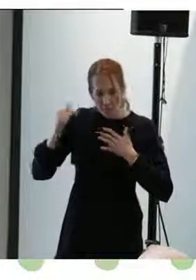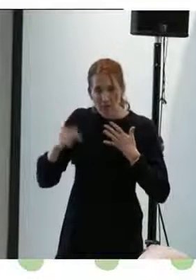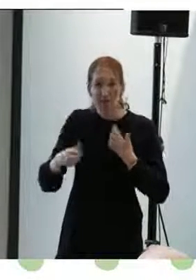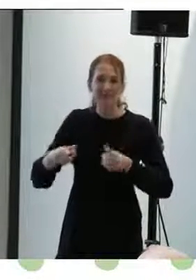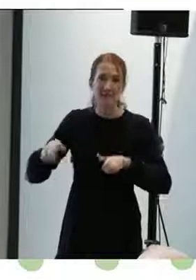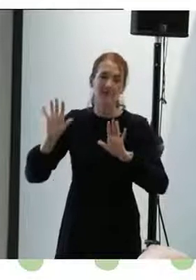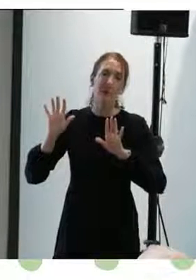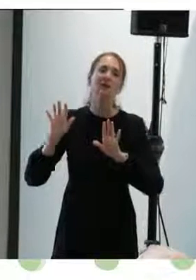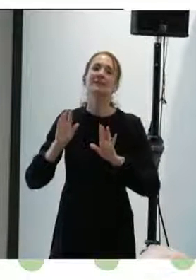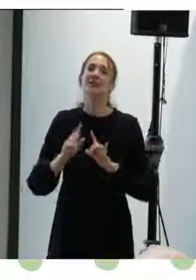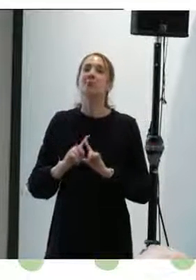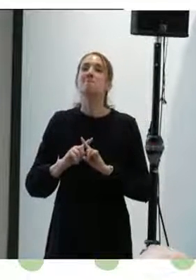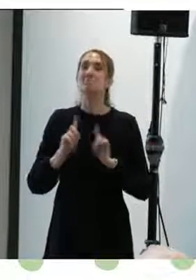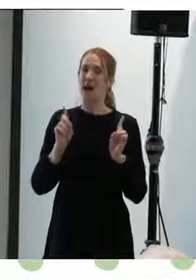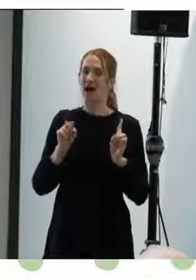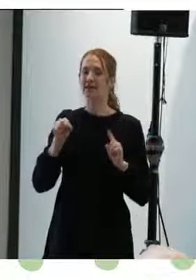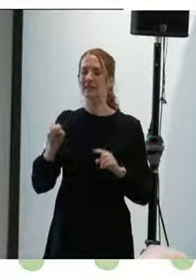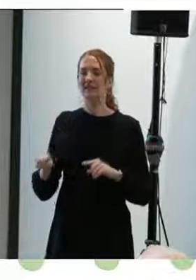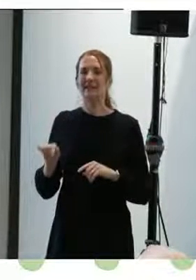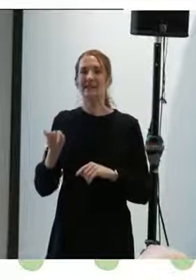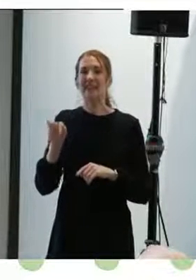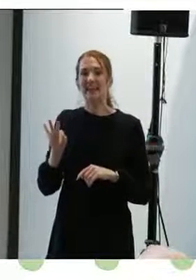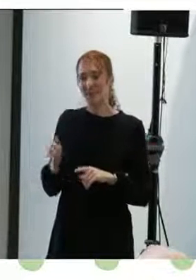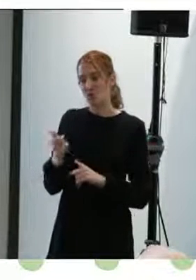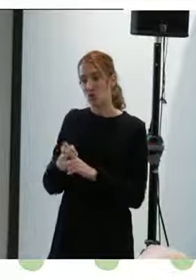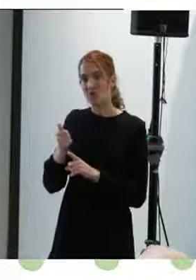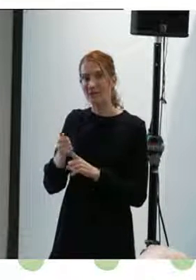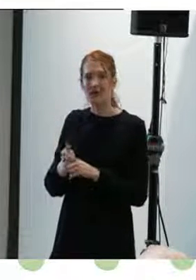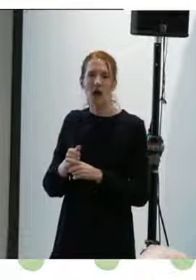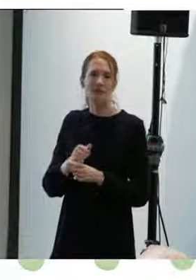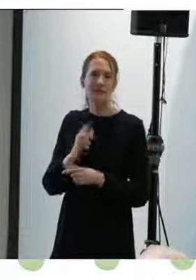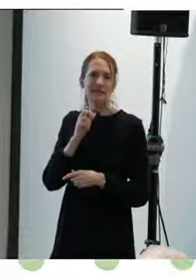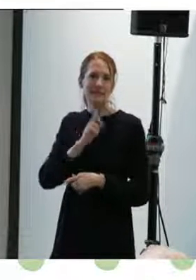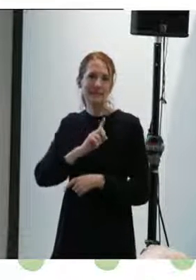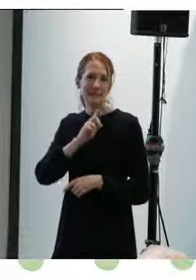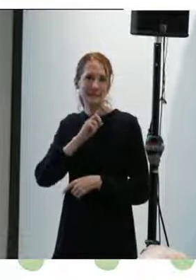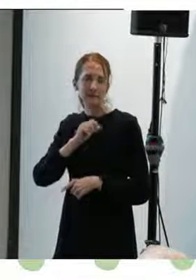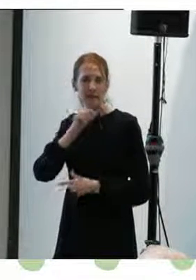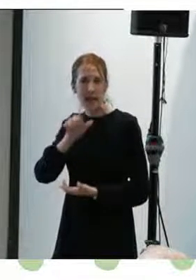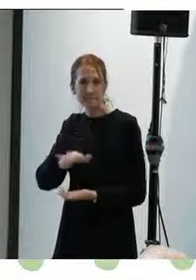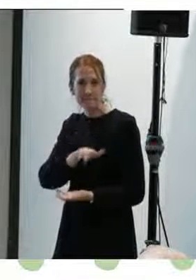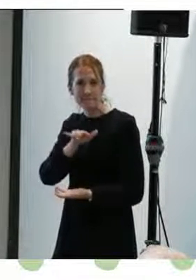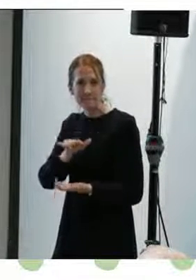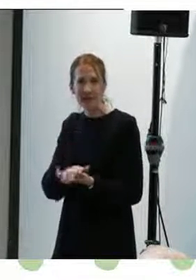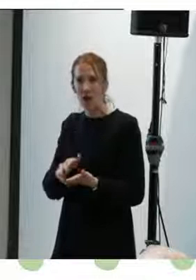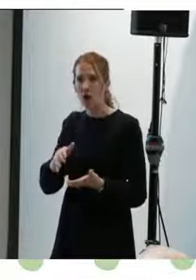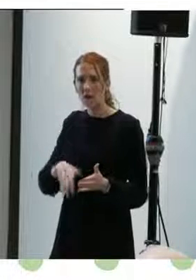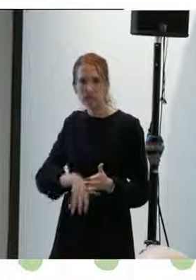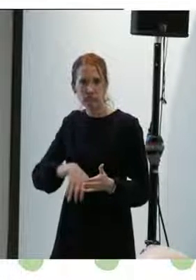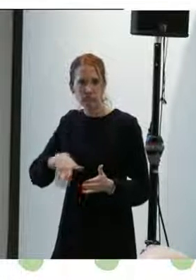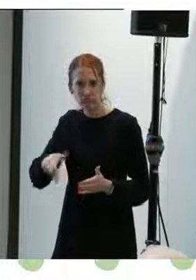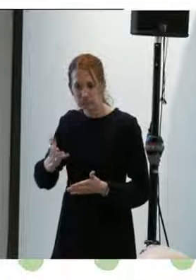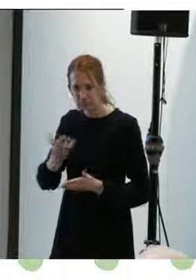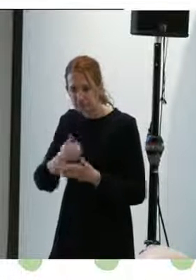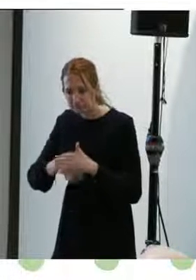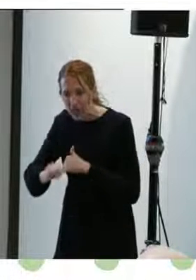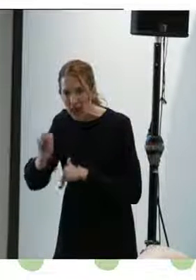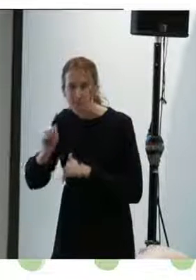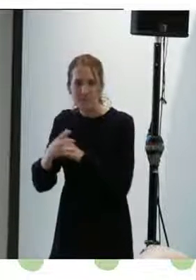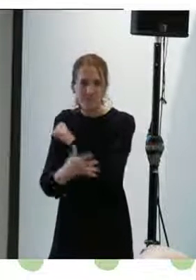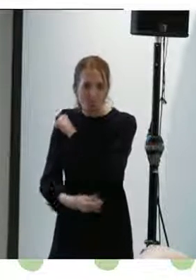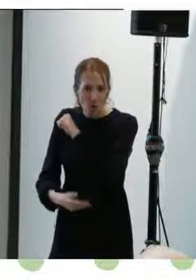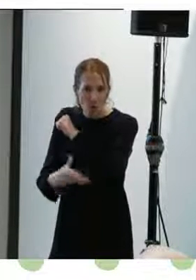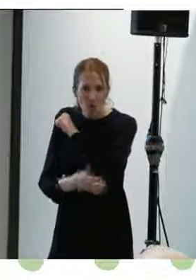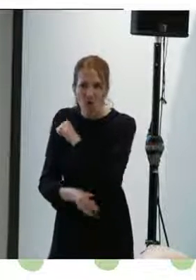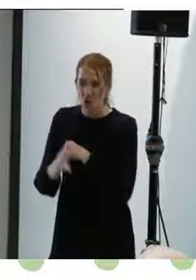But they might say, if you have a child and you're not married and you're poor, like, why should I be paying you, to stay at home and raise your kids when I'm working